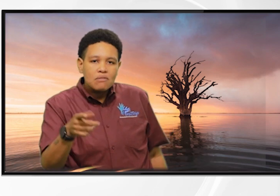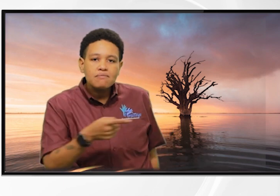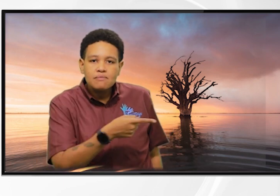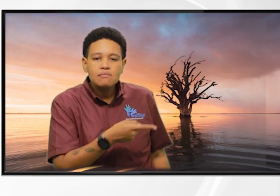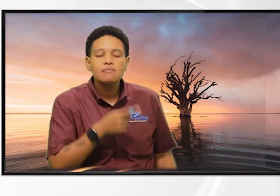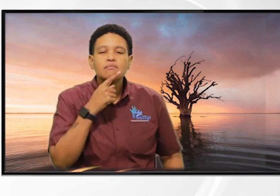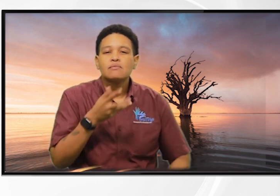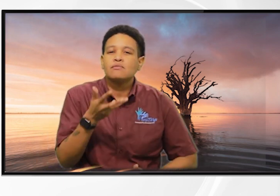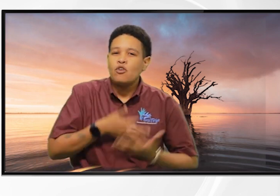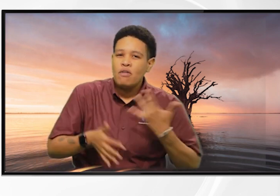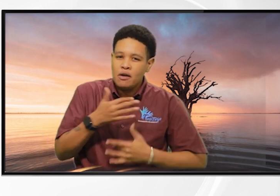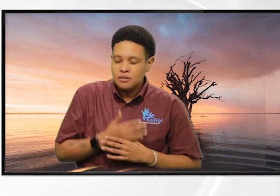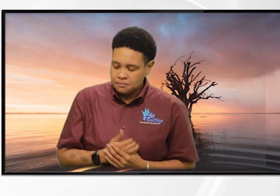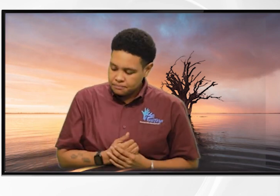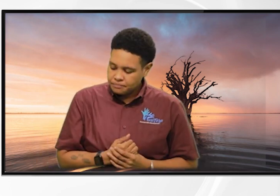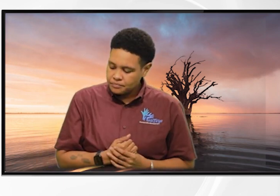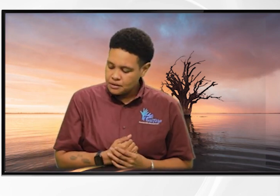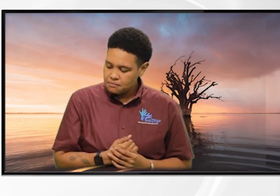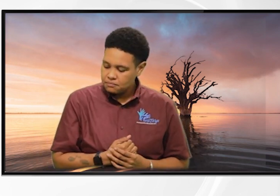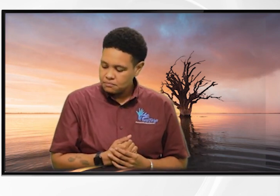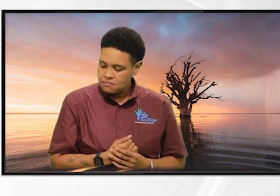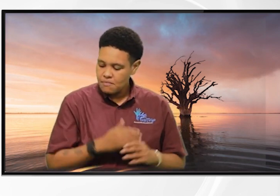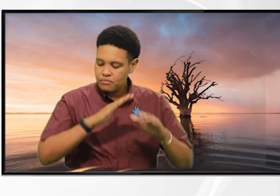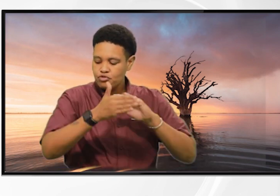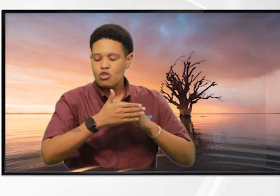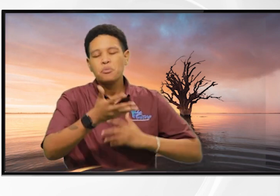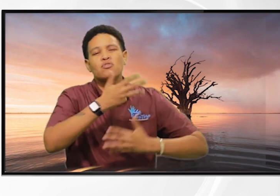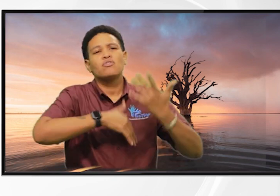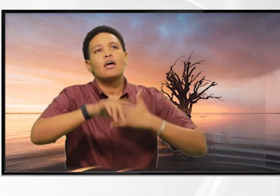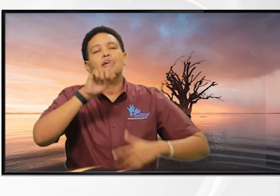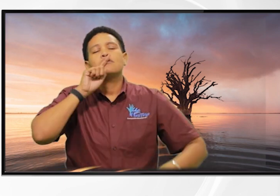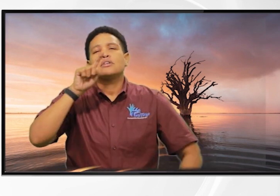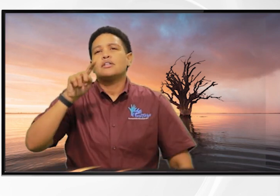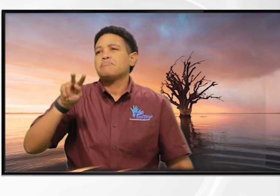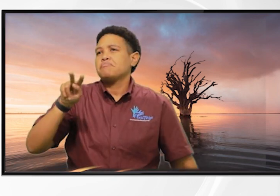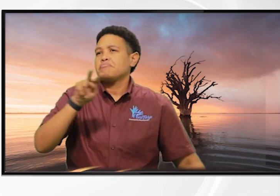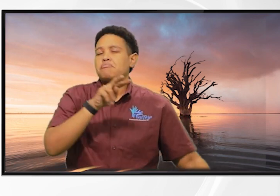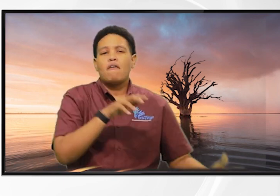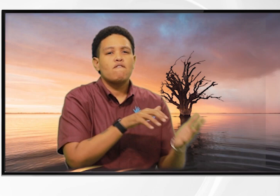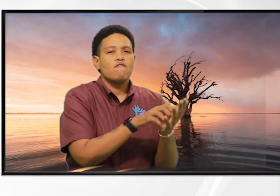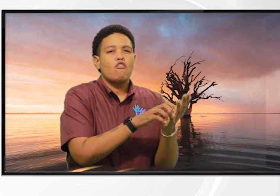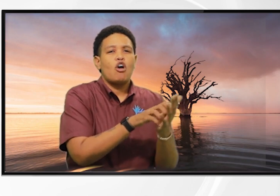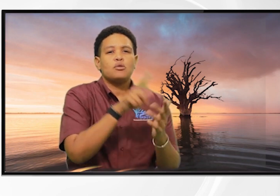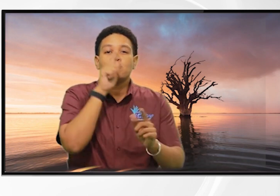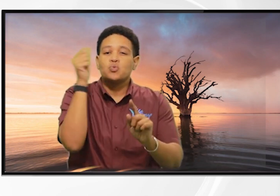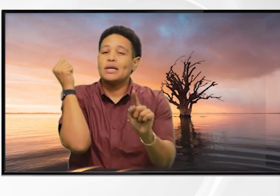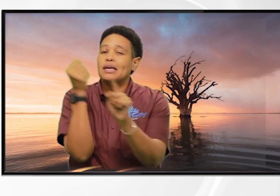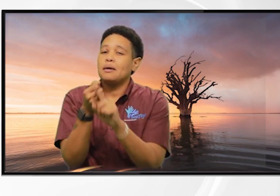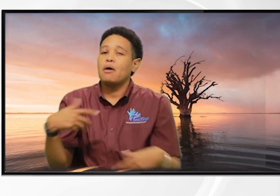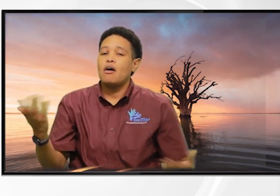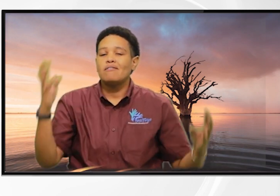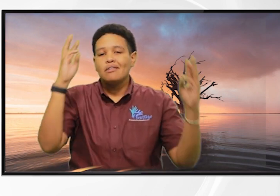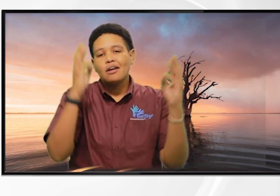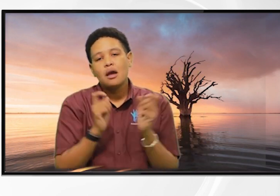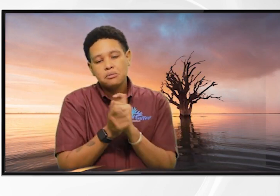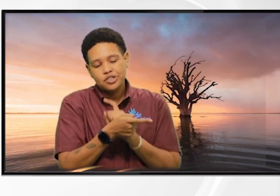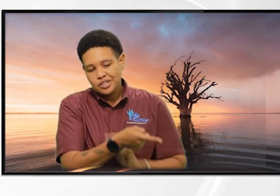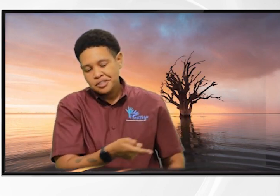Society. Jamaican society is inherently vulnerable to the impacts of climate